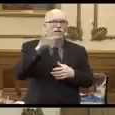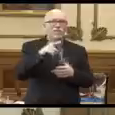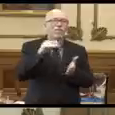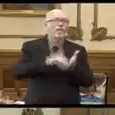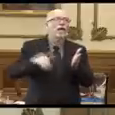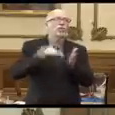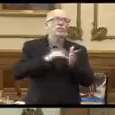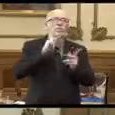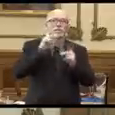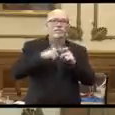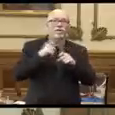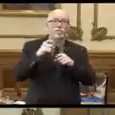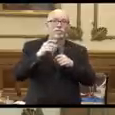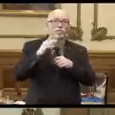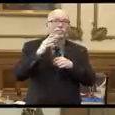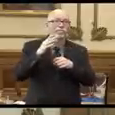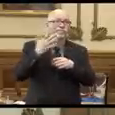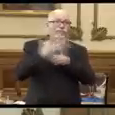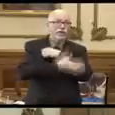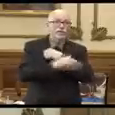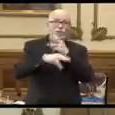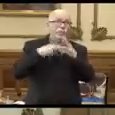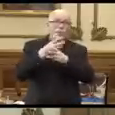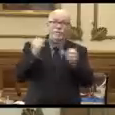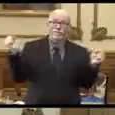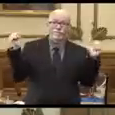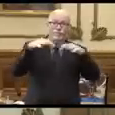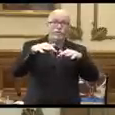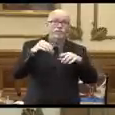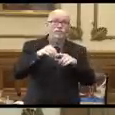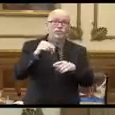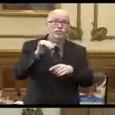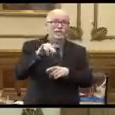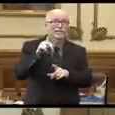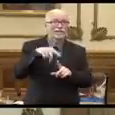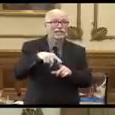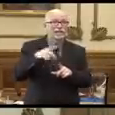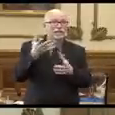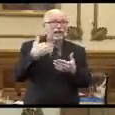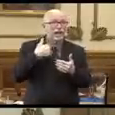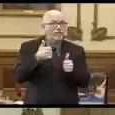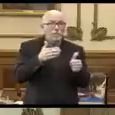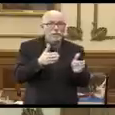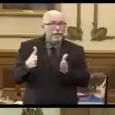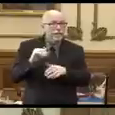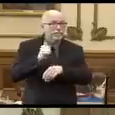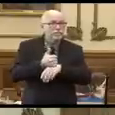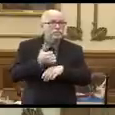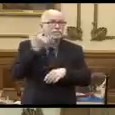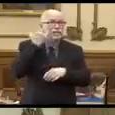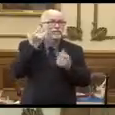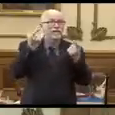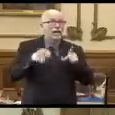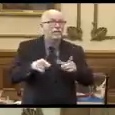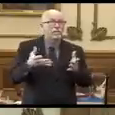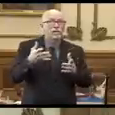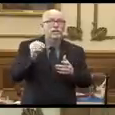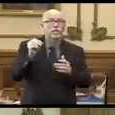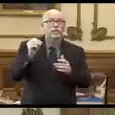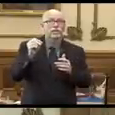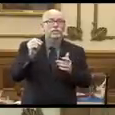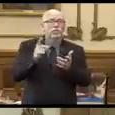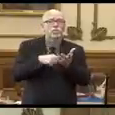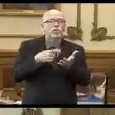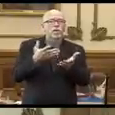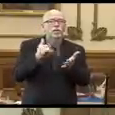thousands of people from all over the country and the world coming to the Hoosier State? Is there a plan in place if this were to happen? And what